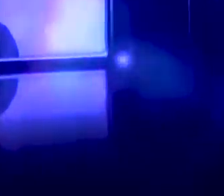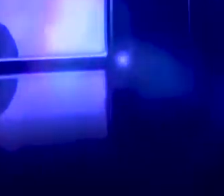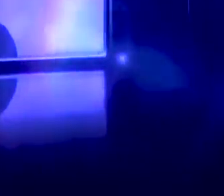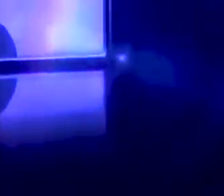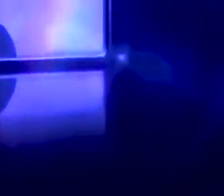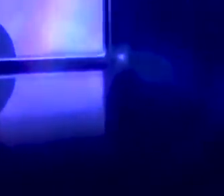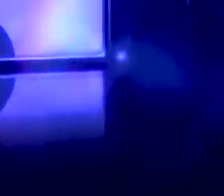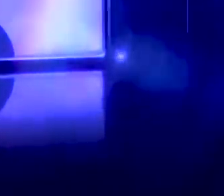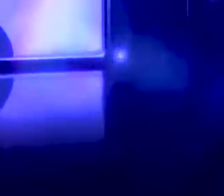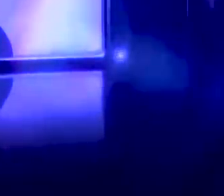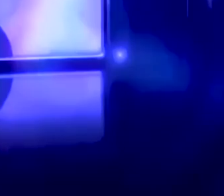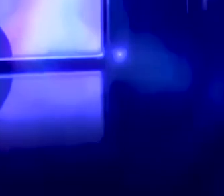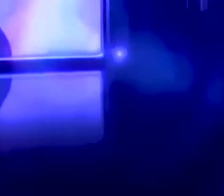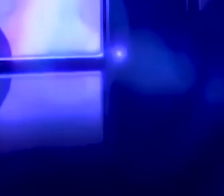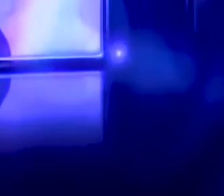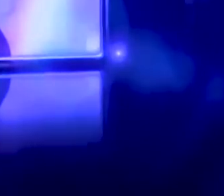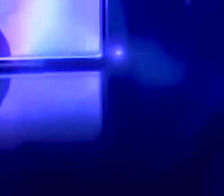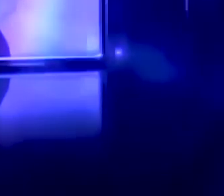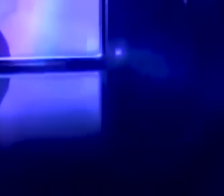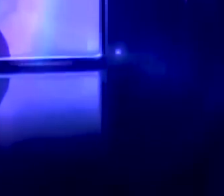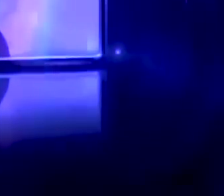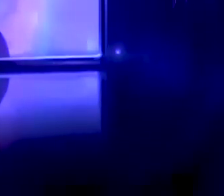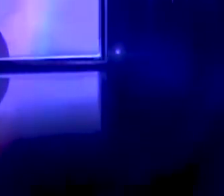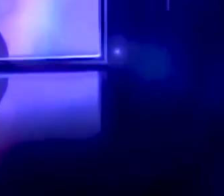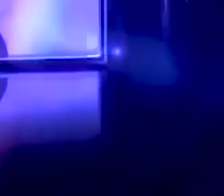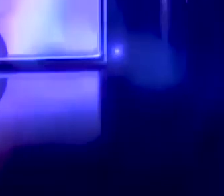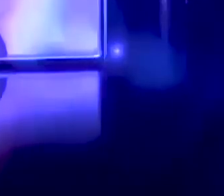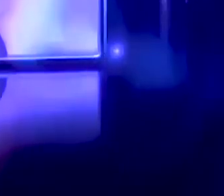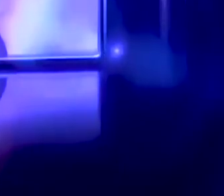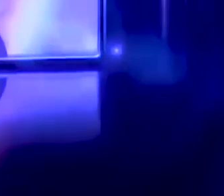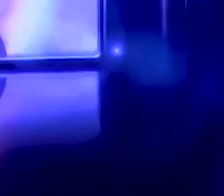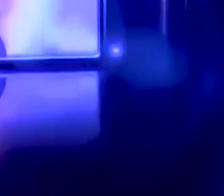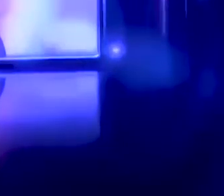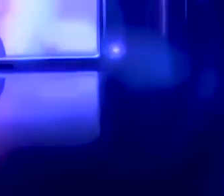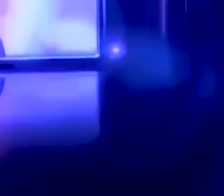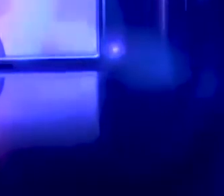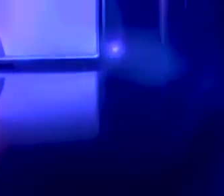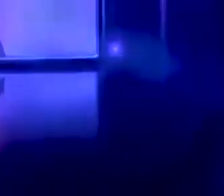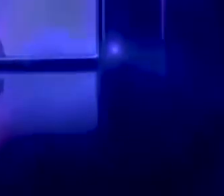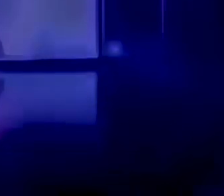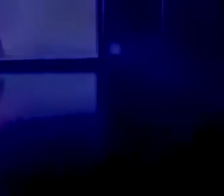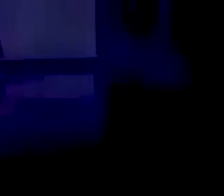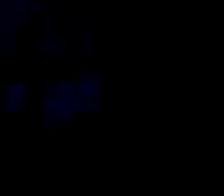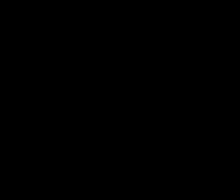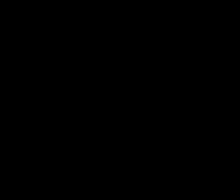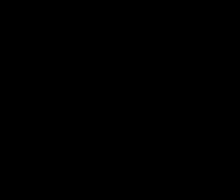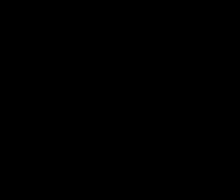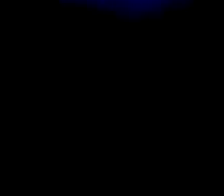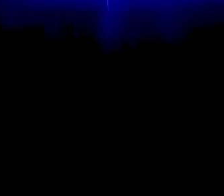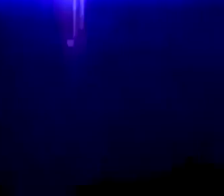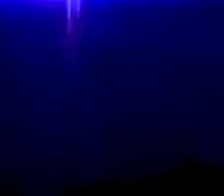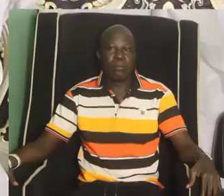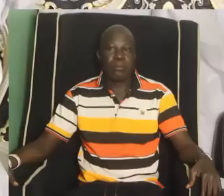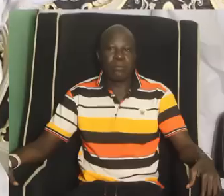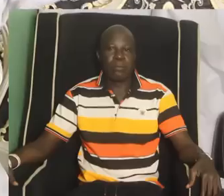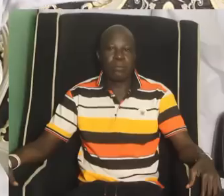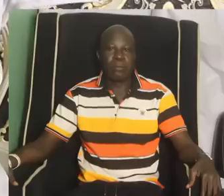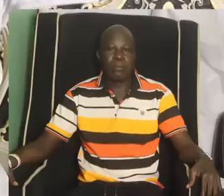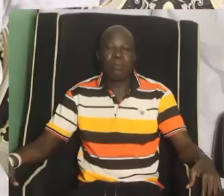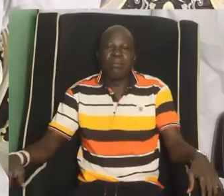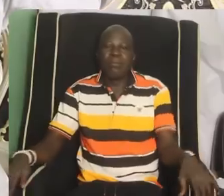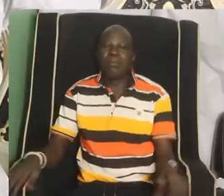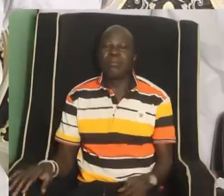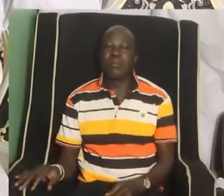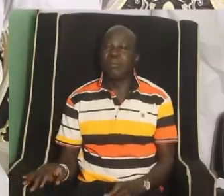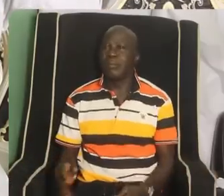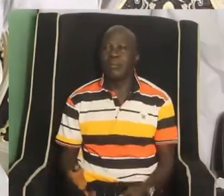fun gbogbo eda to wo mi to de ngbo mi lowo lowo loruko Jesu olorun olubuku o ya ko buku fun o amen je